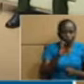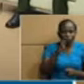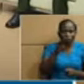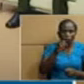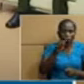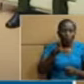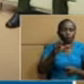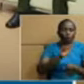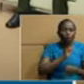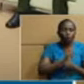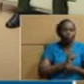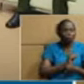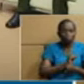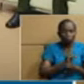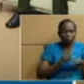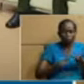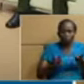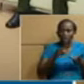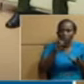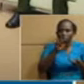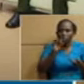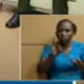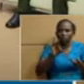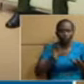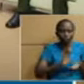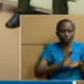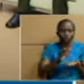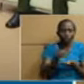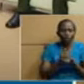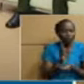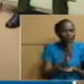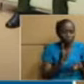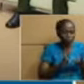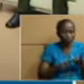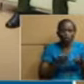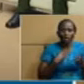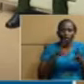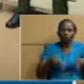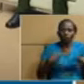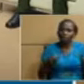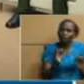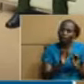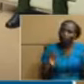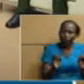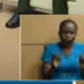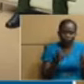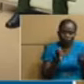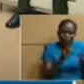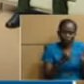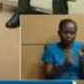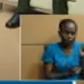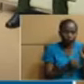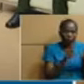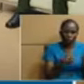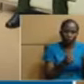NSSF. Perfect. They do not have job contracts. They don't have fallback. Yes, they don't have job contracts that protect their